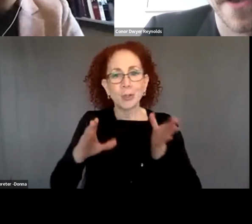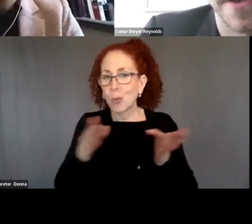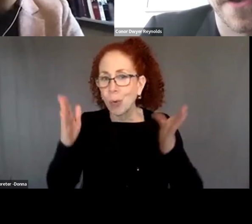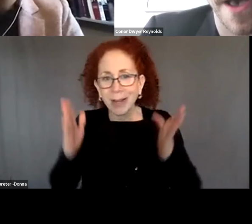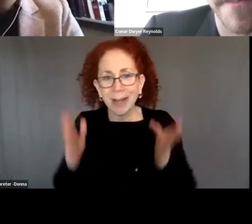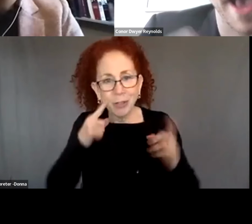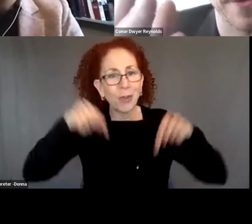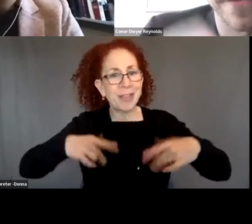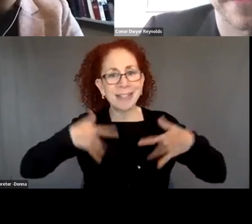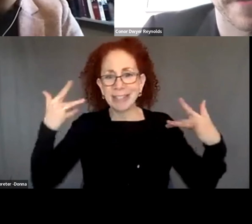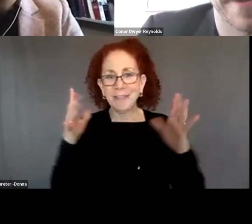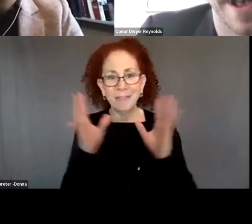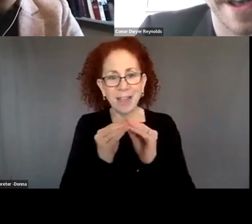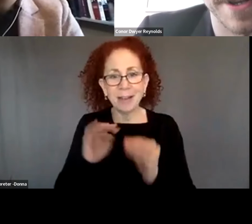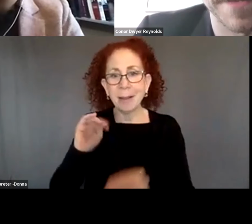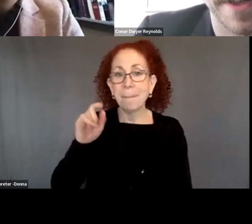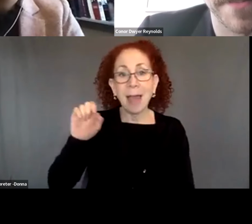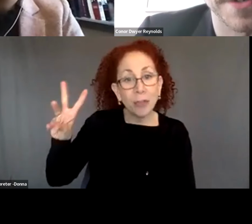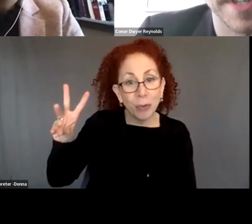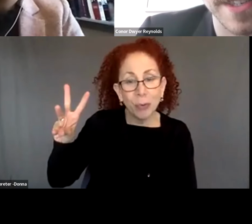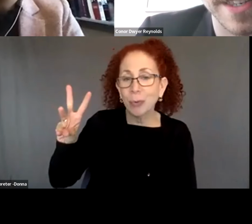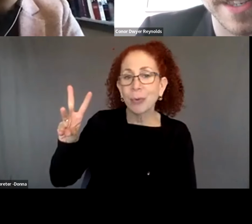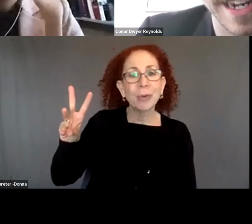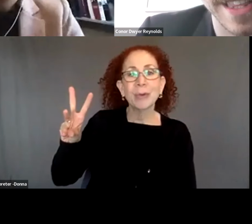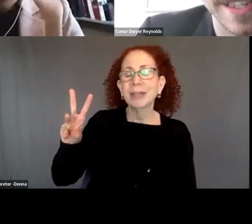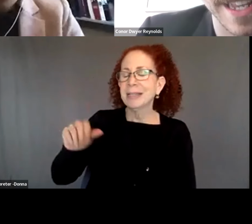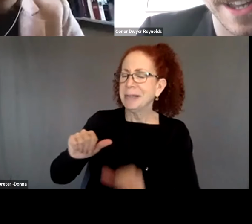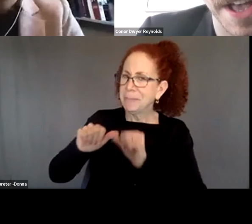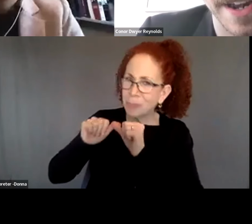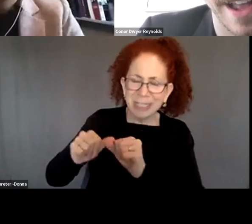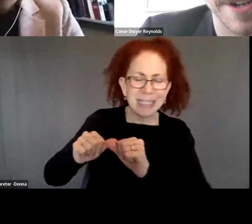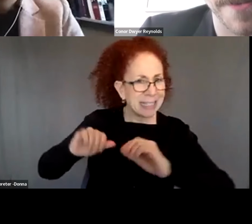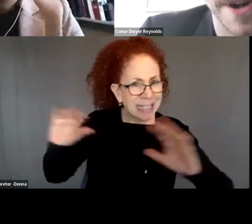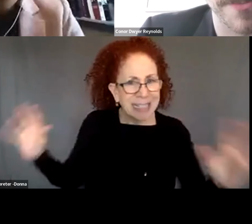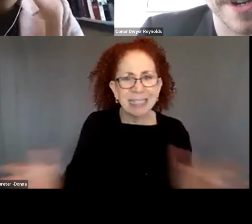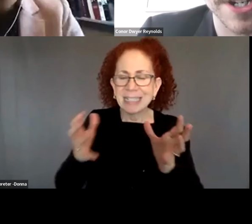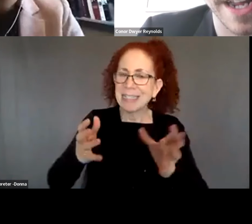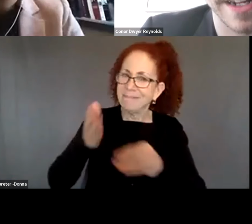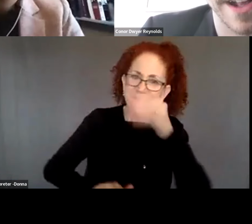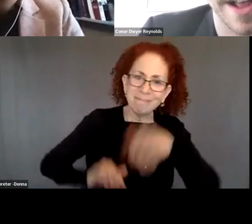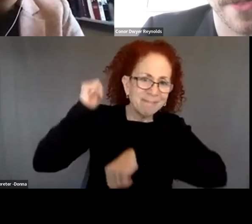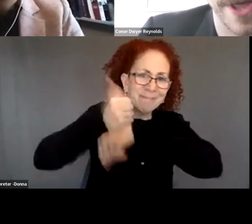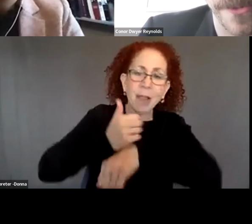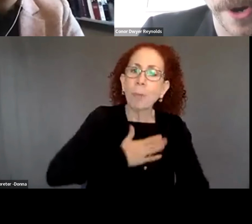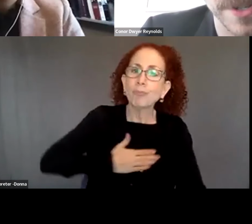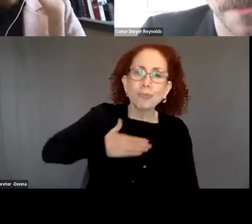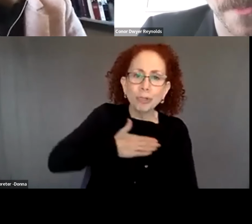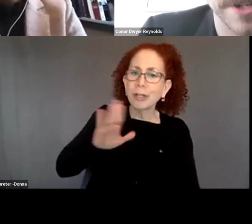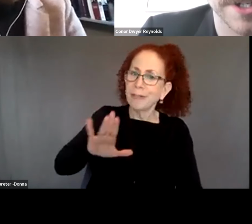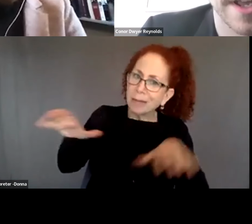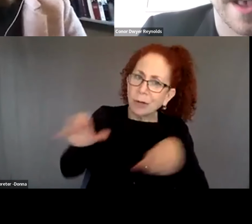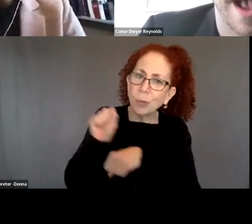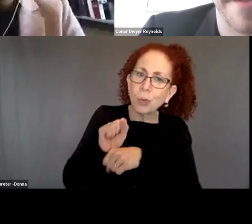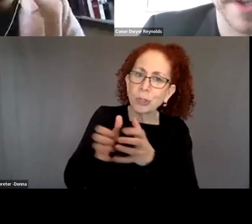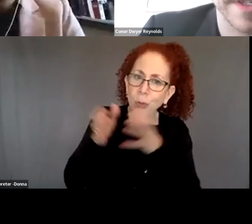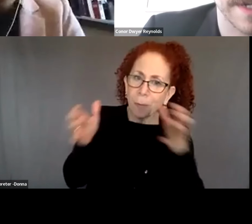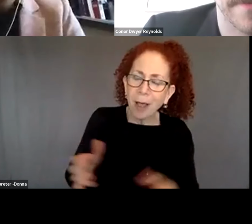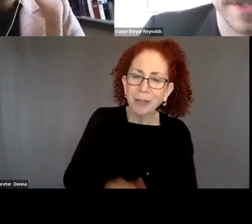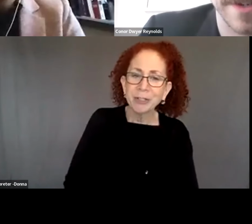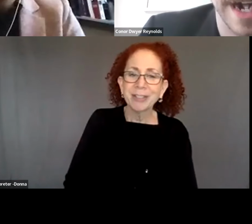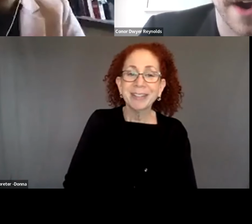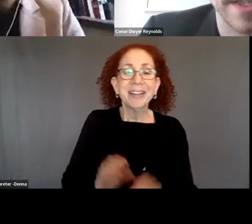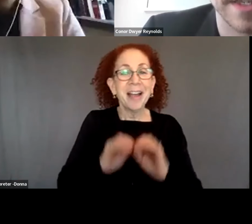this. Matthew, his persistence in getting this thing done. I just want to appreciate their work so much.